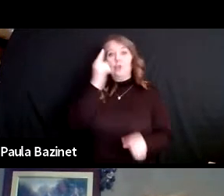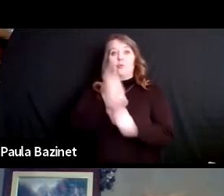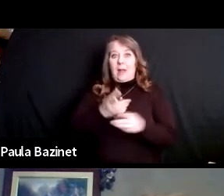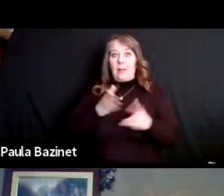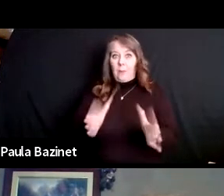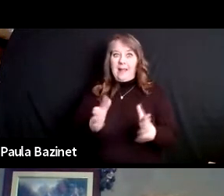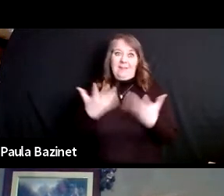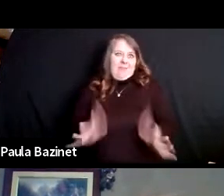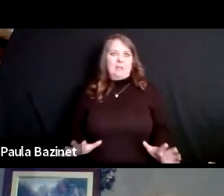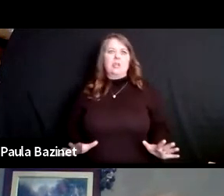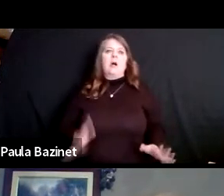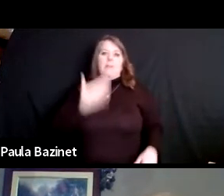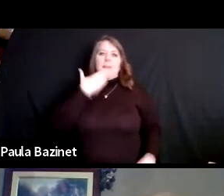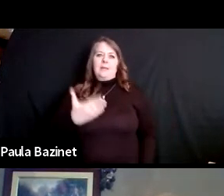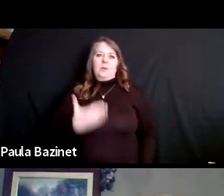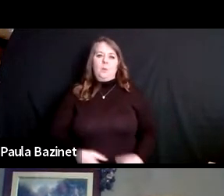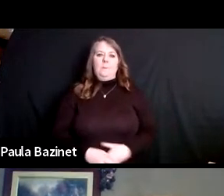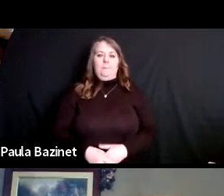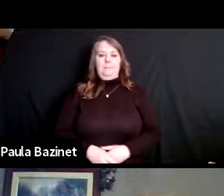That's all. Thank you.